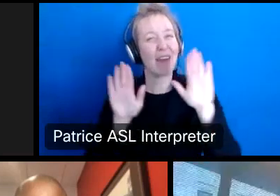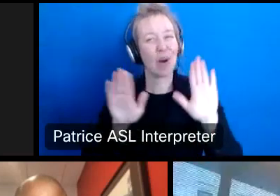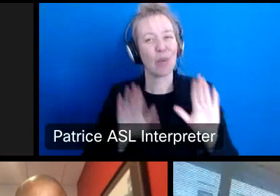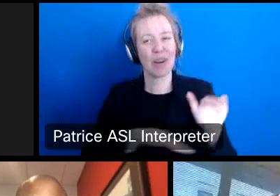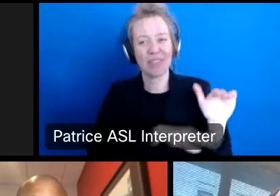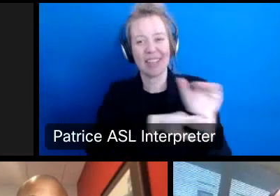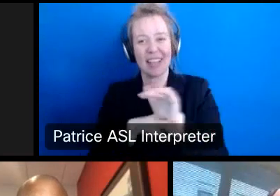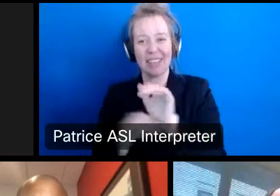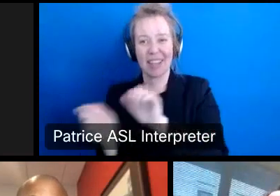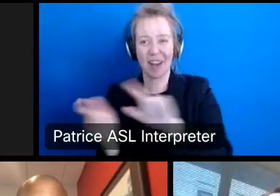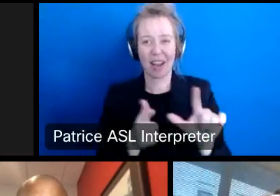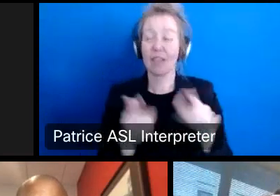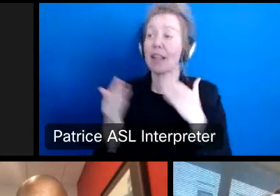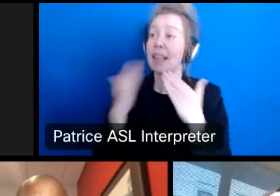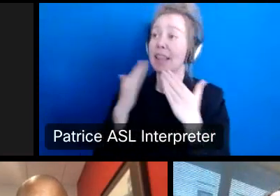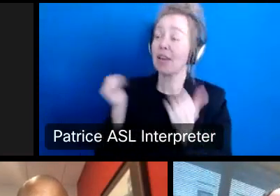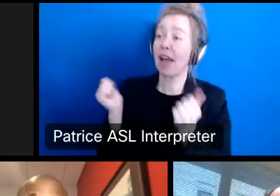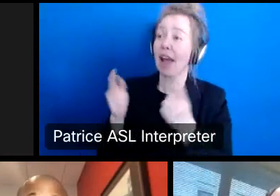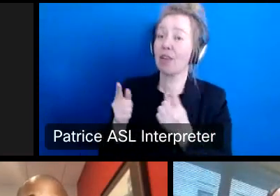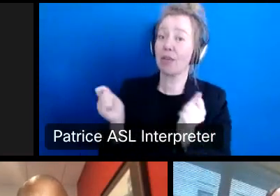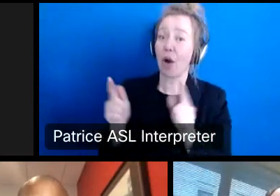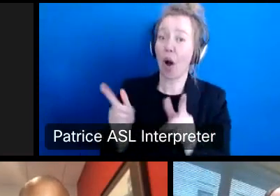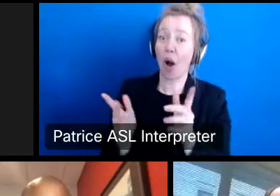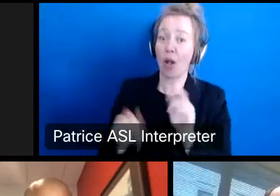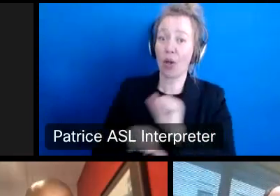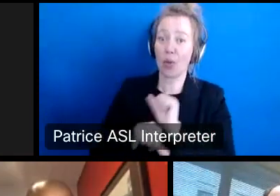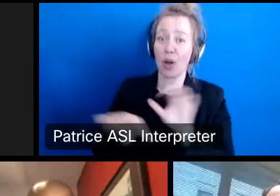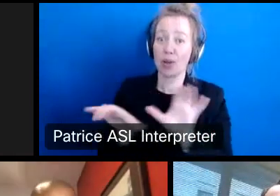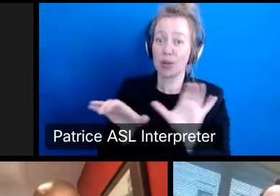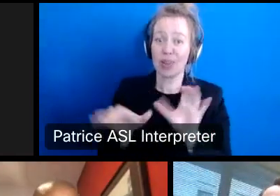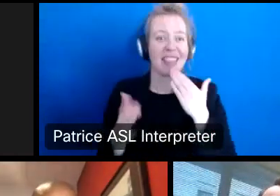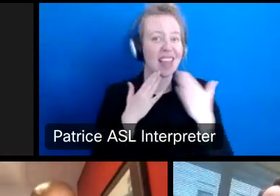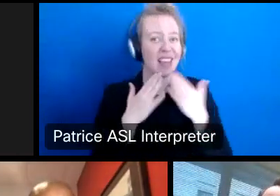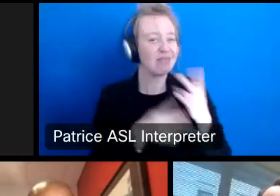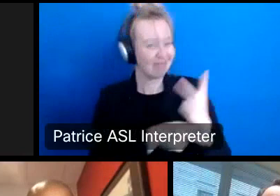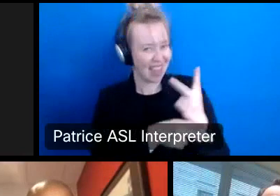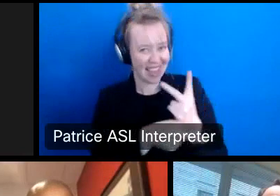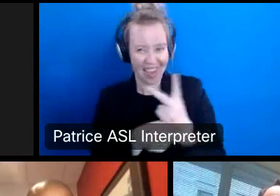everyone. Thanks, everybody. I really appreciate all the work y'all are doing. Thank you so much. Take care now.